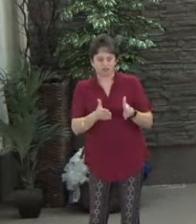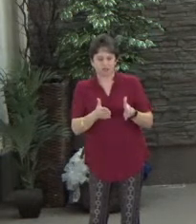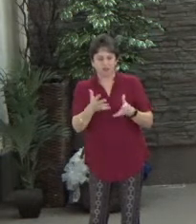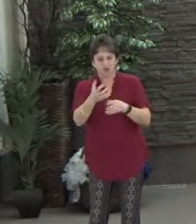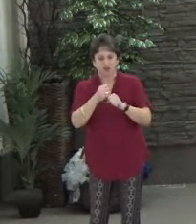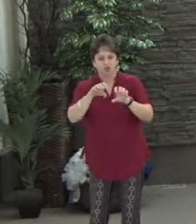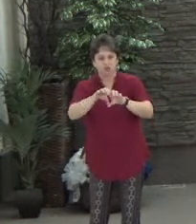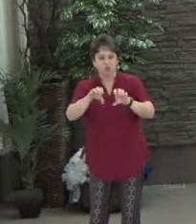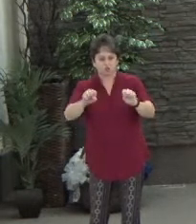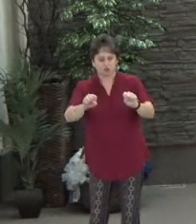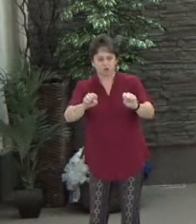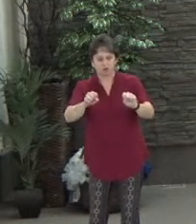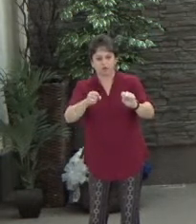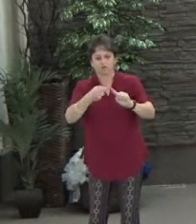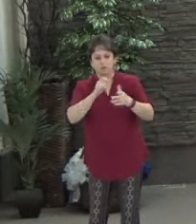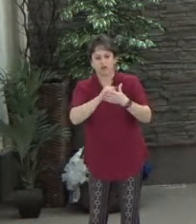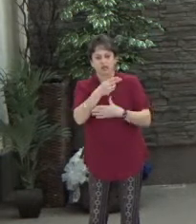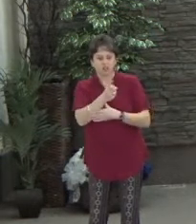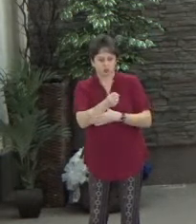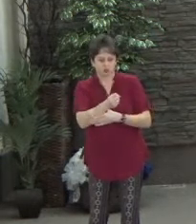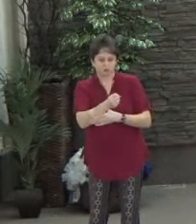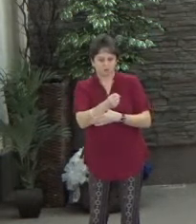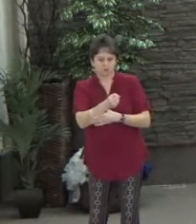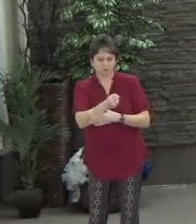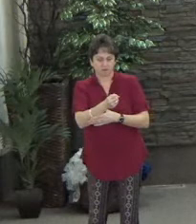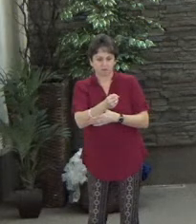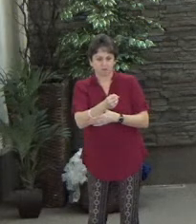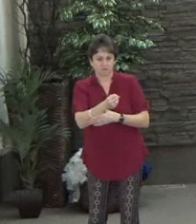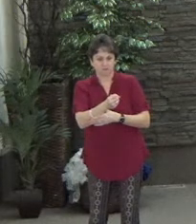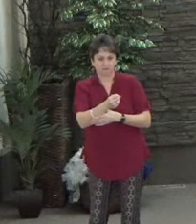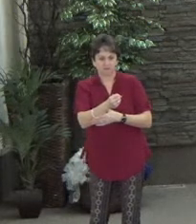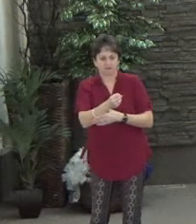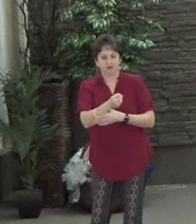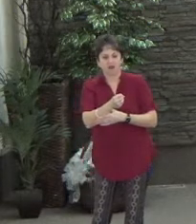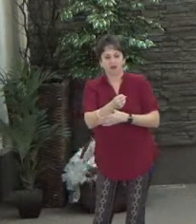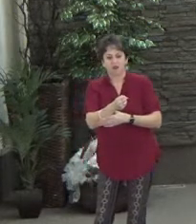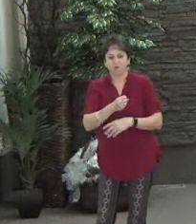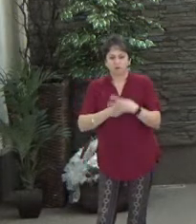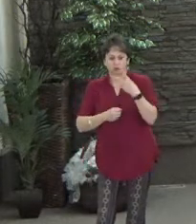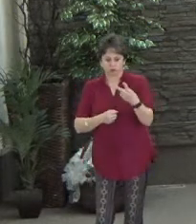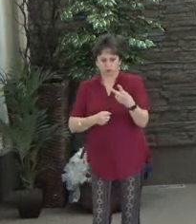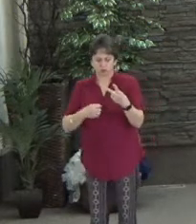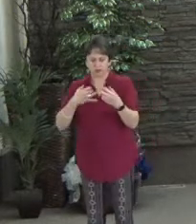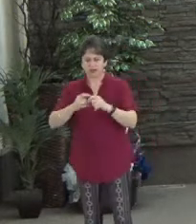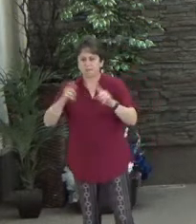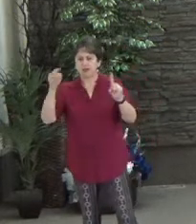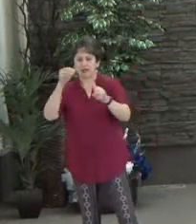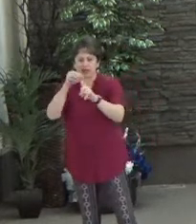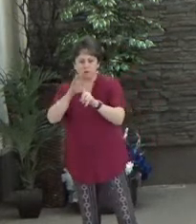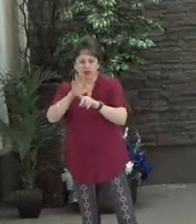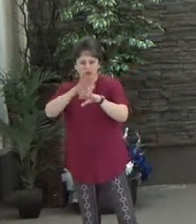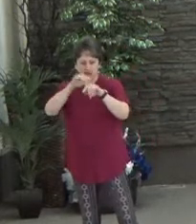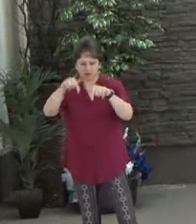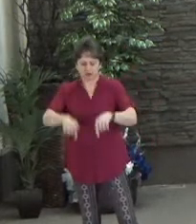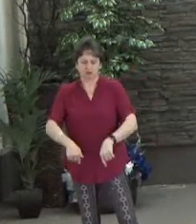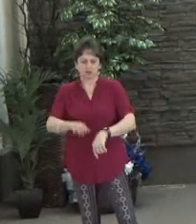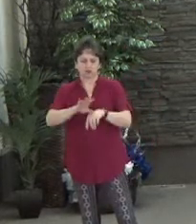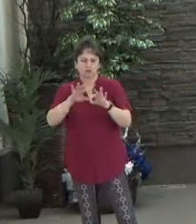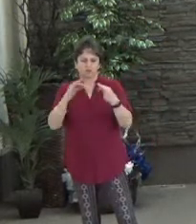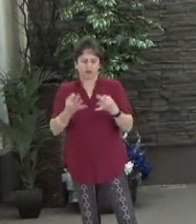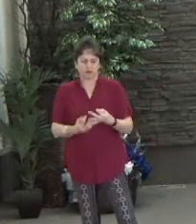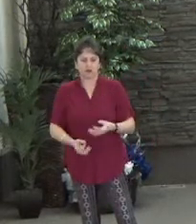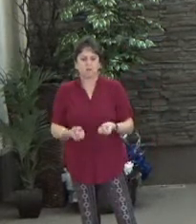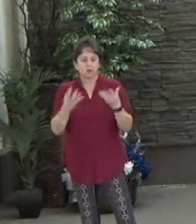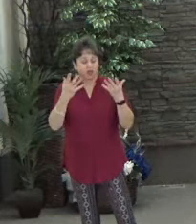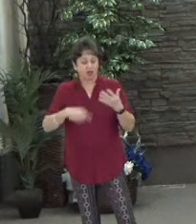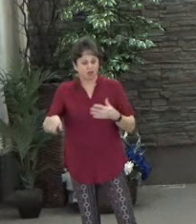a diploma from that high school. But I want to point out two of them that have made a big impact on this congregation.